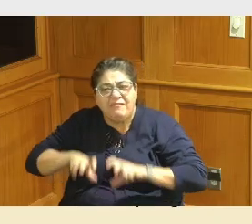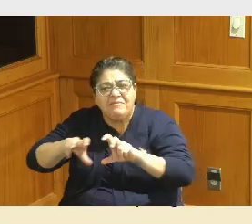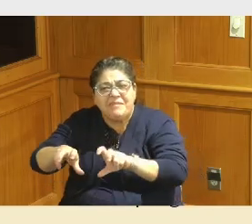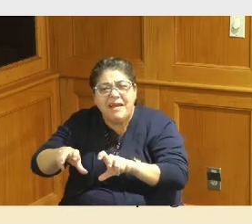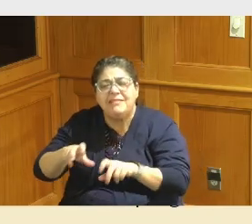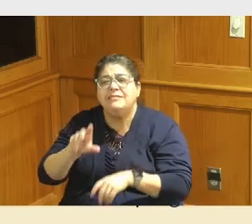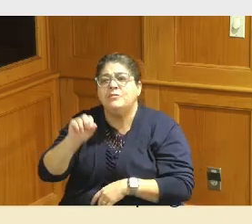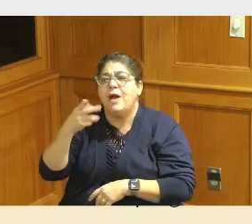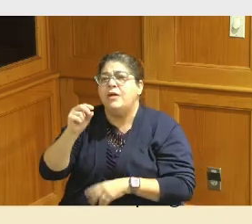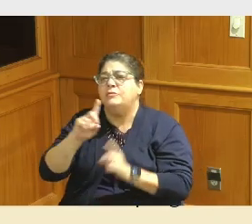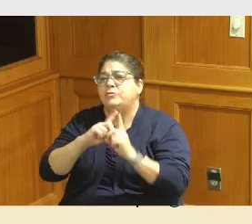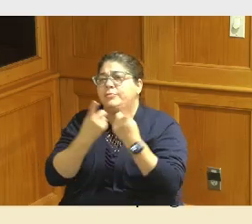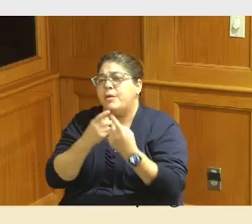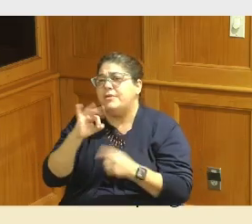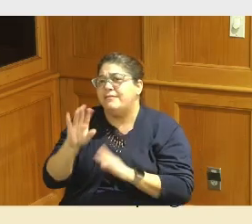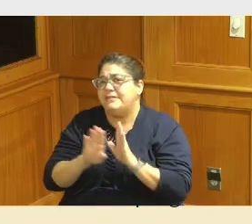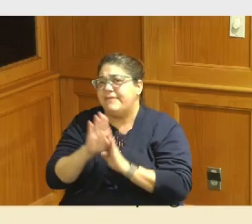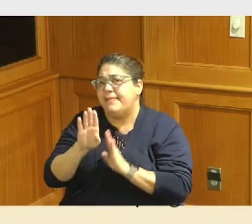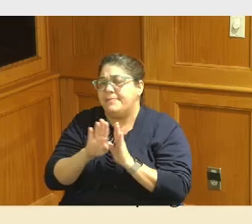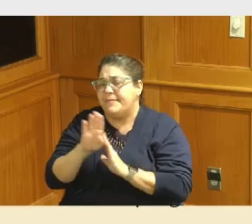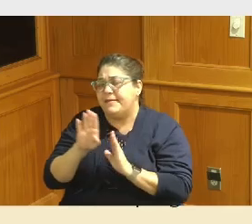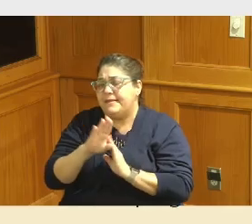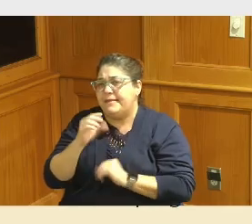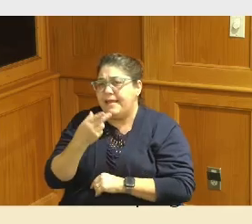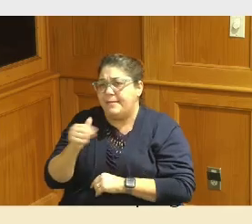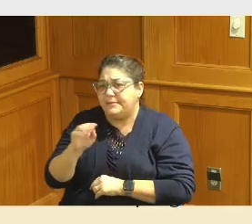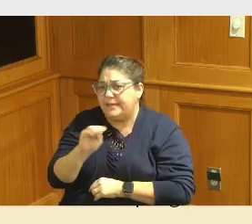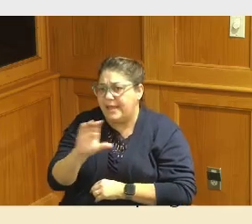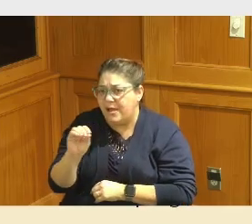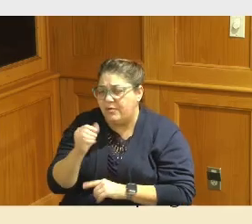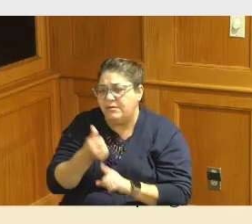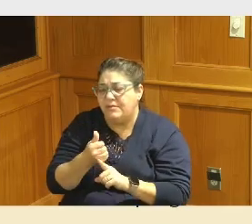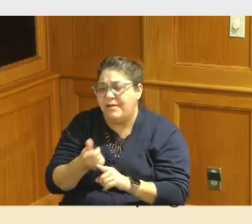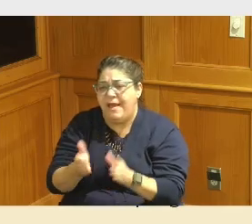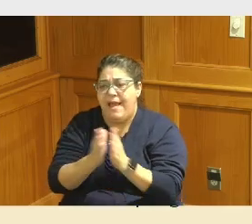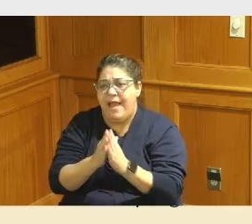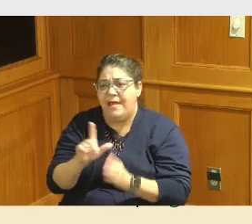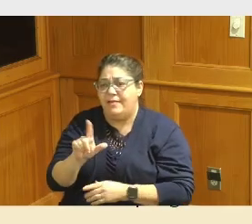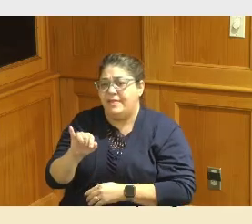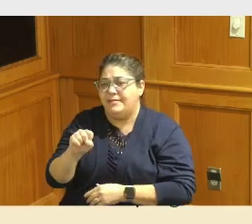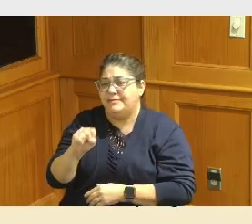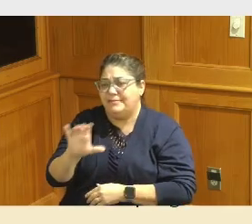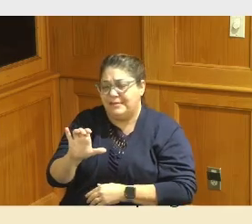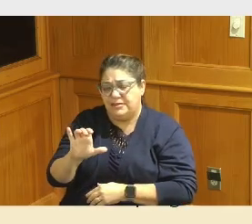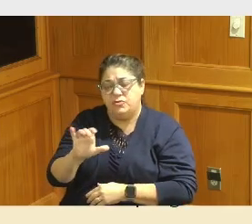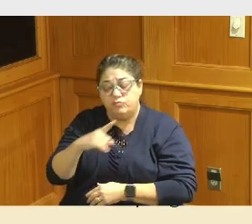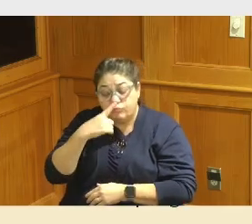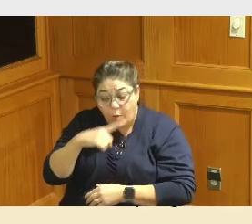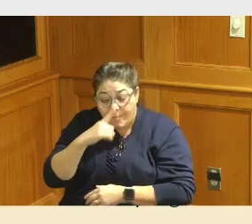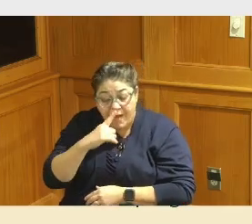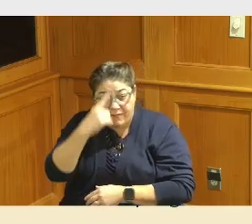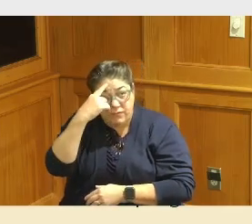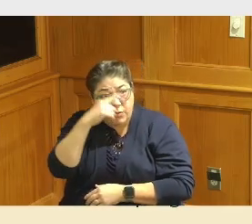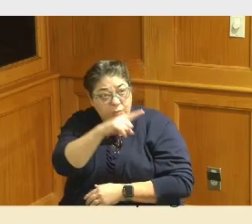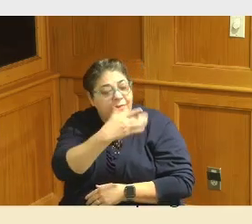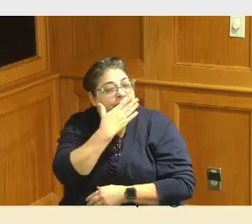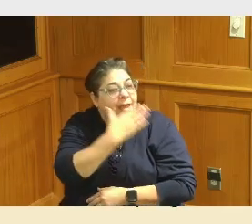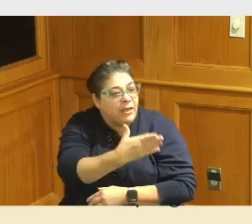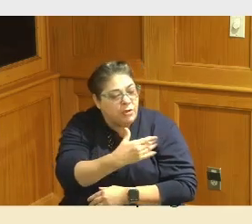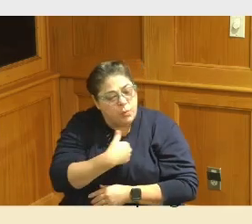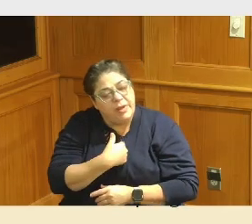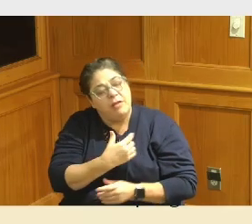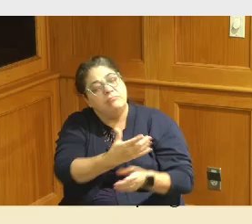Department of Development to Hamilton County, and Hamilton County asked LISC to administer this program on your behalf. So thank you